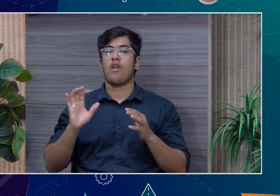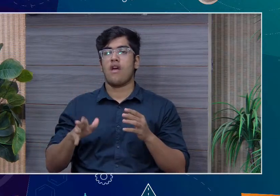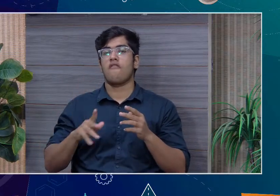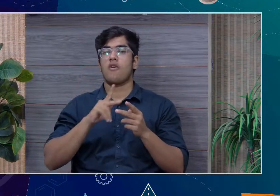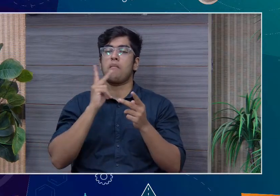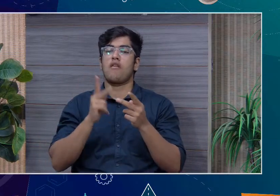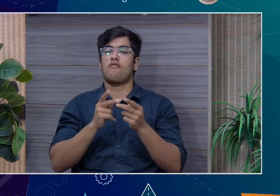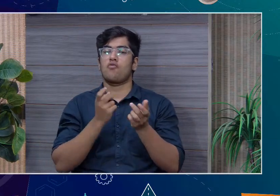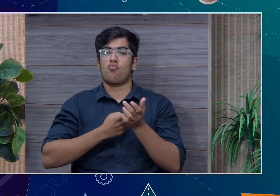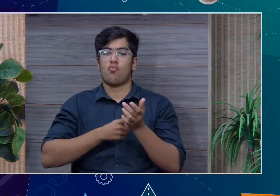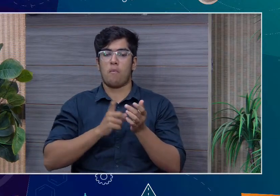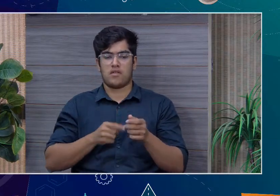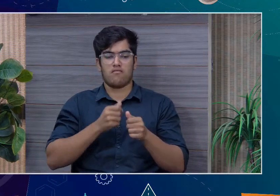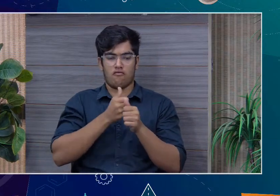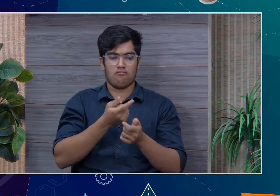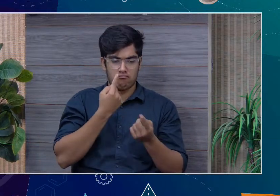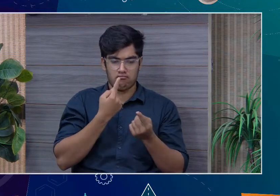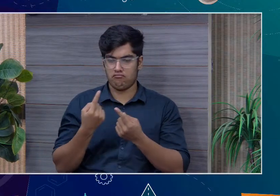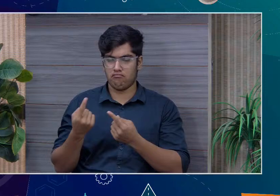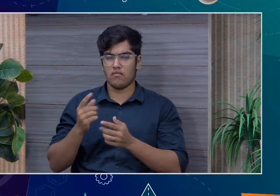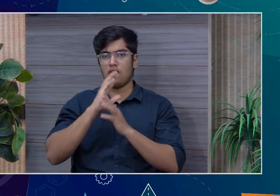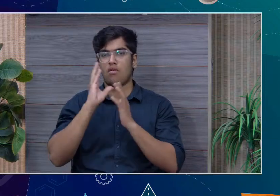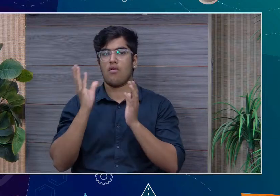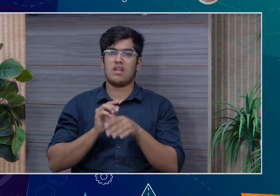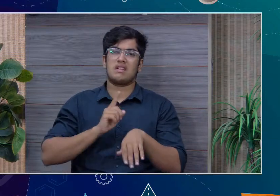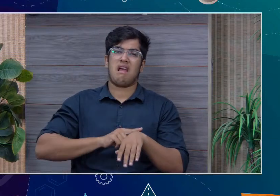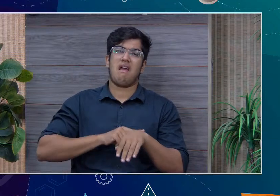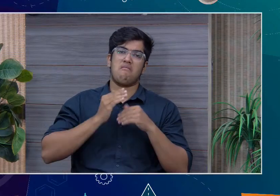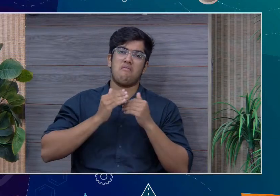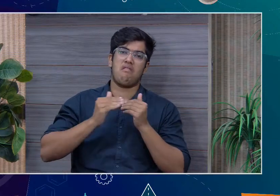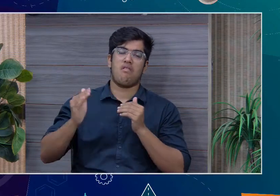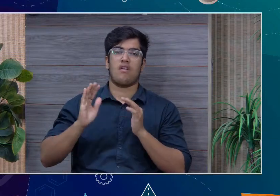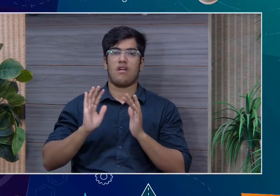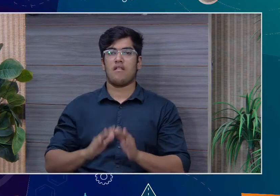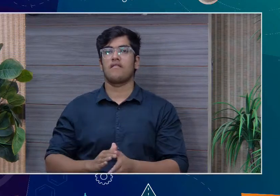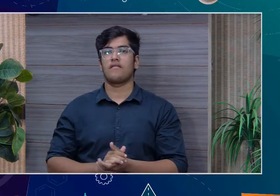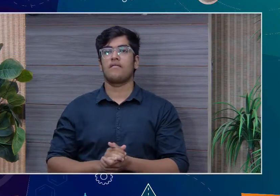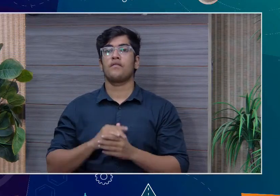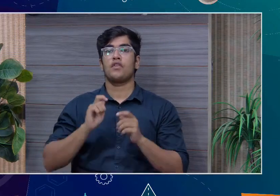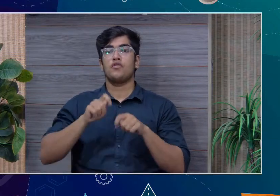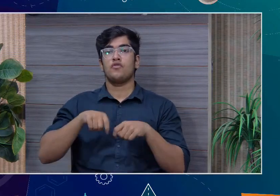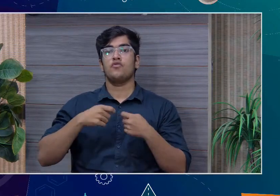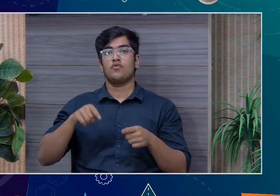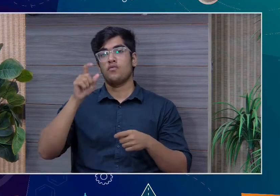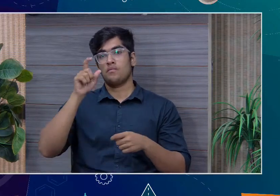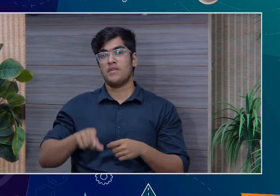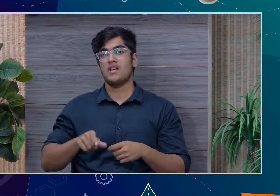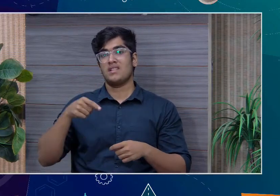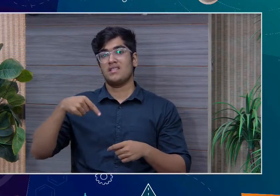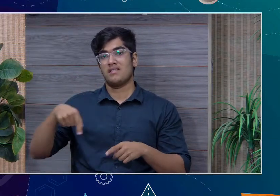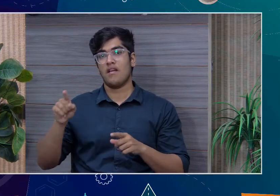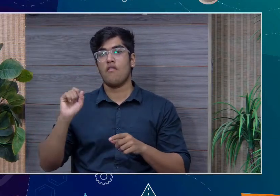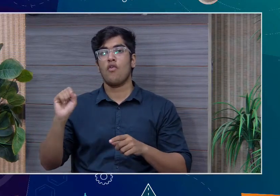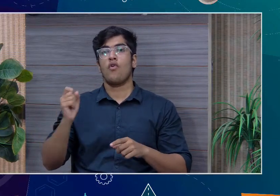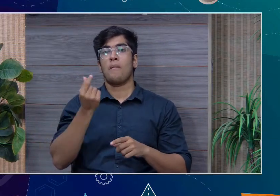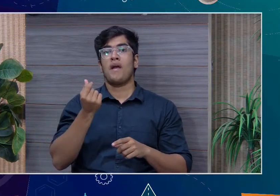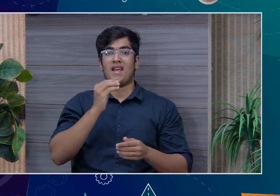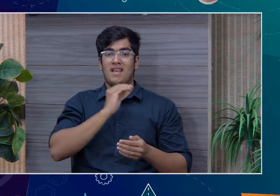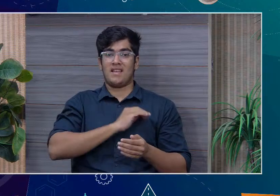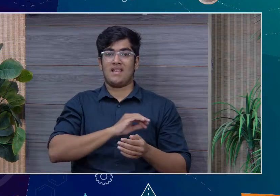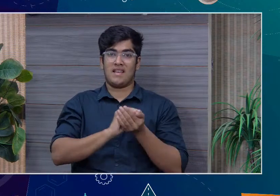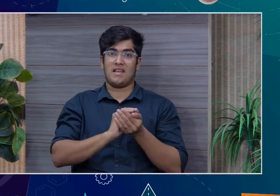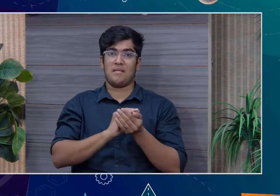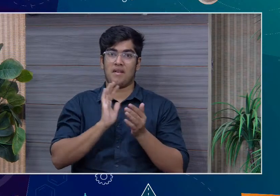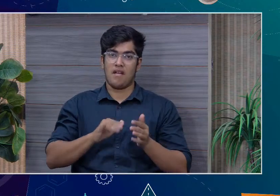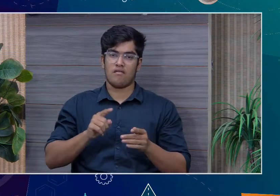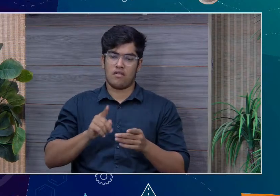about the quality. So to be perfect in the quality, the shoemaker himself used every inch of money he had